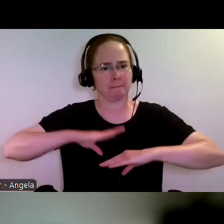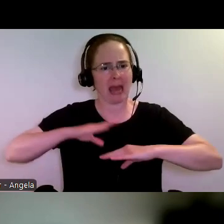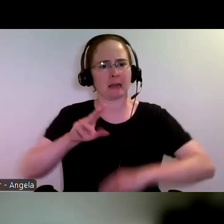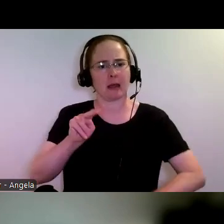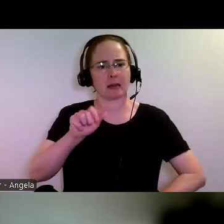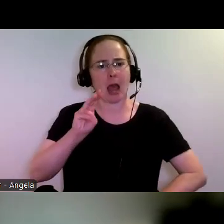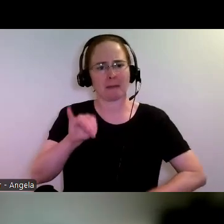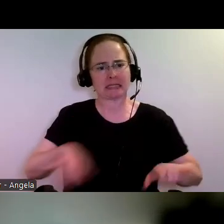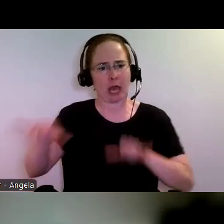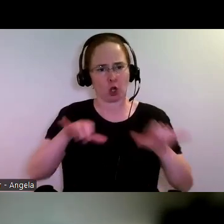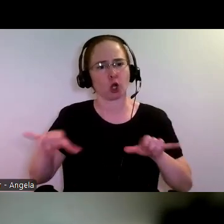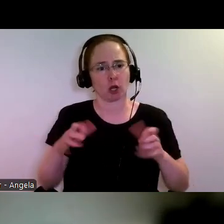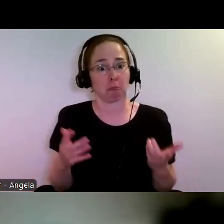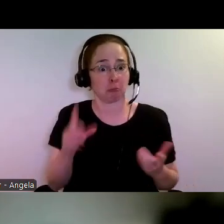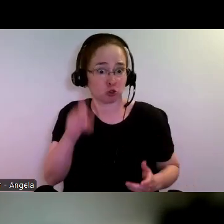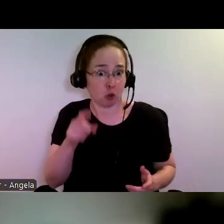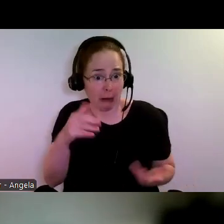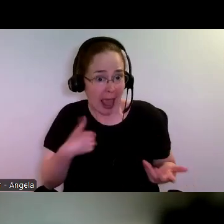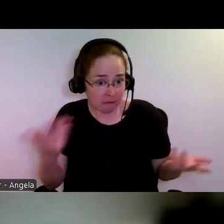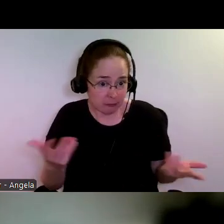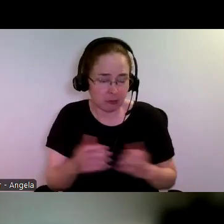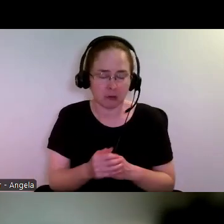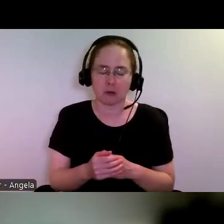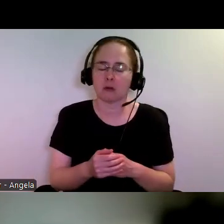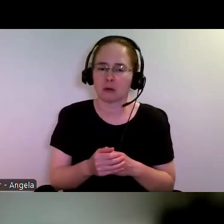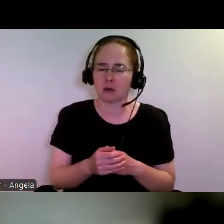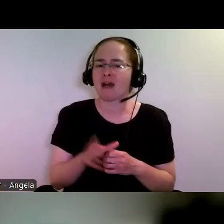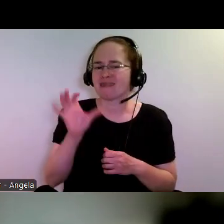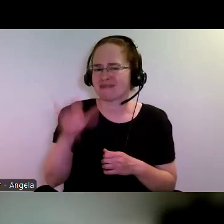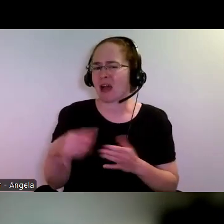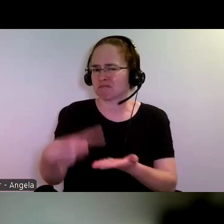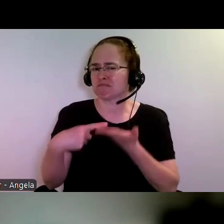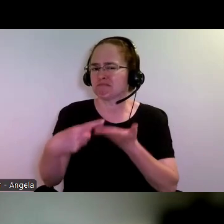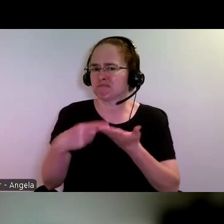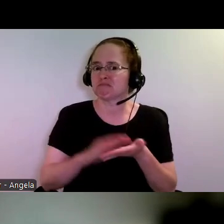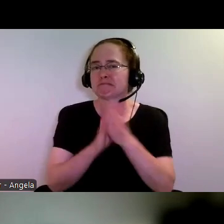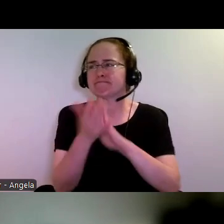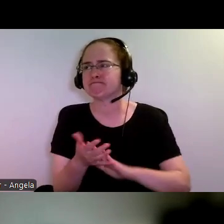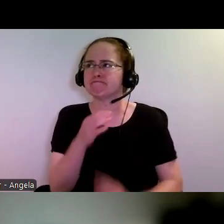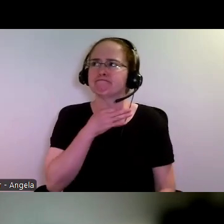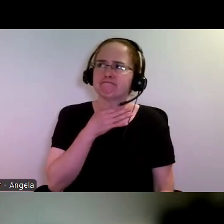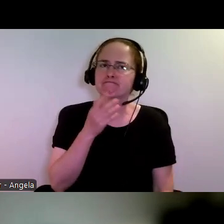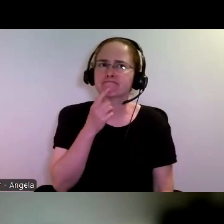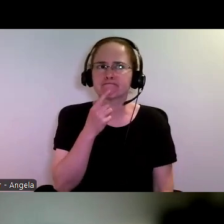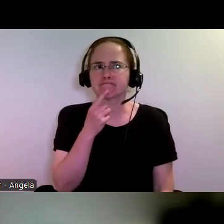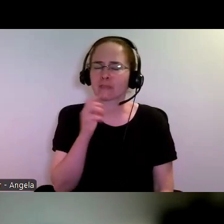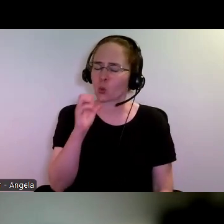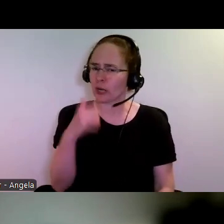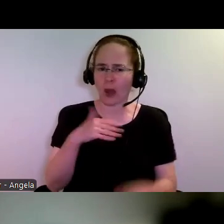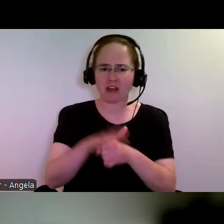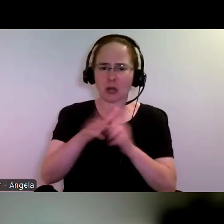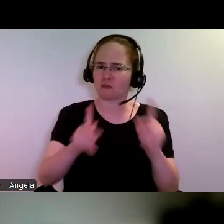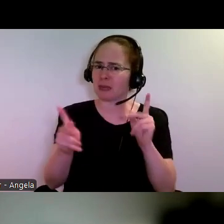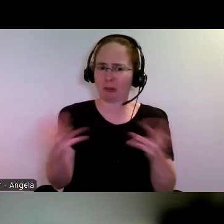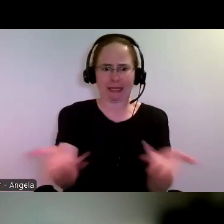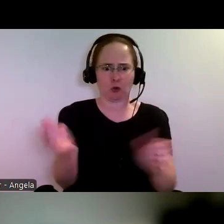NAMI standard. And so those kinds of conversations evolved into, well, we don't have enough people in this